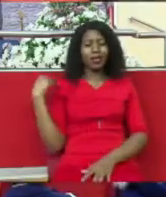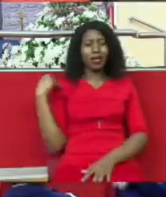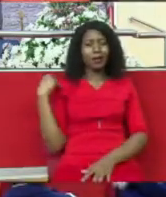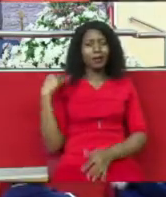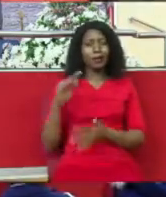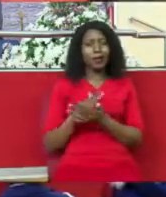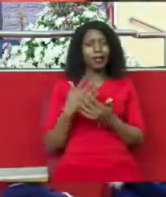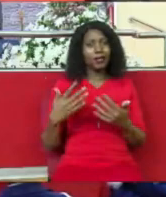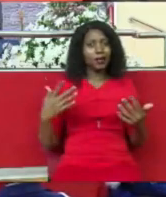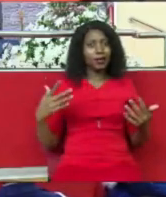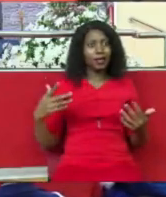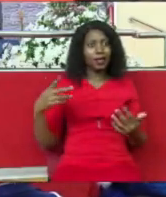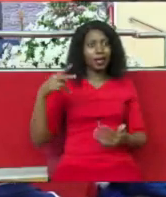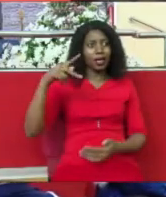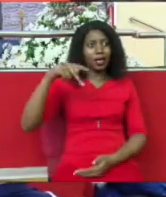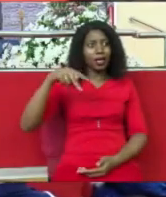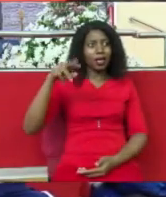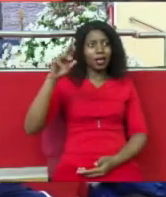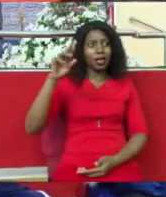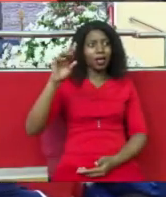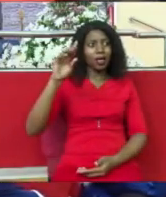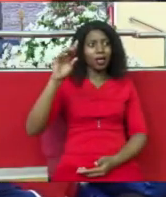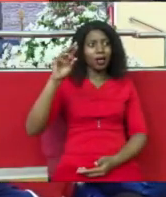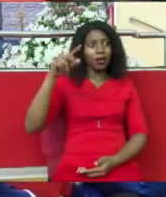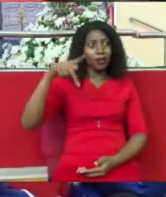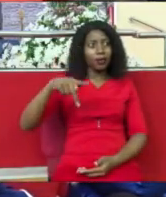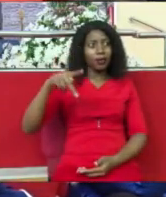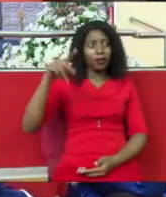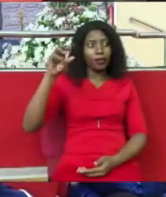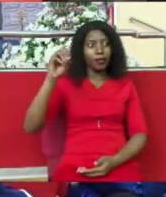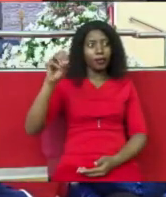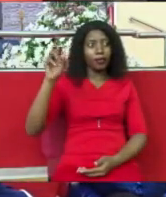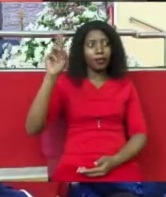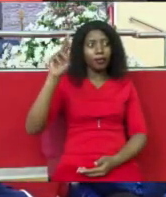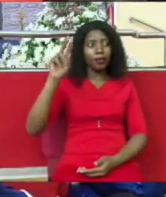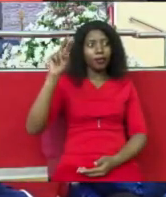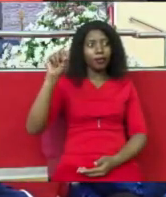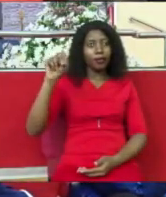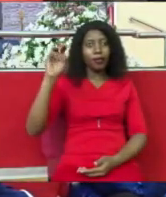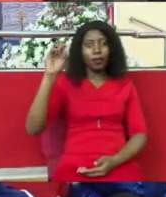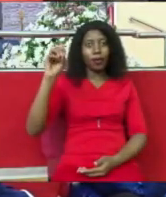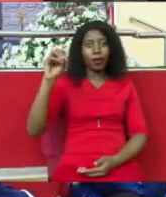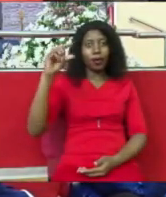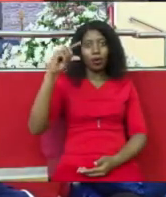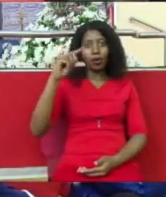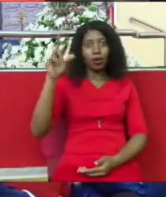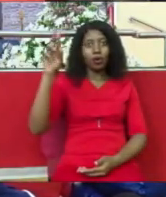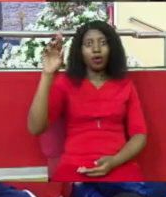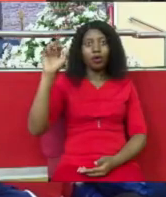nyakati ambazo tunasubuliwa na mambo ya mapenzi mabaya.